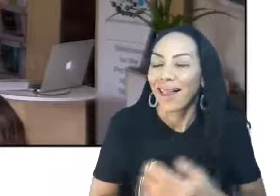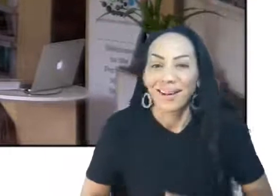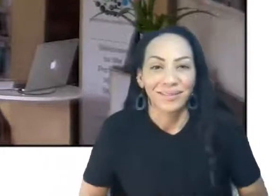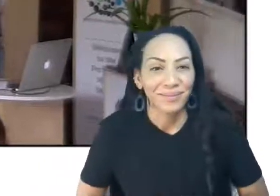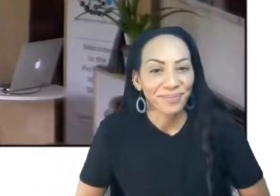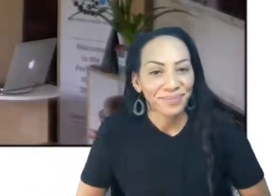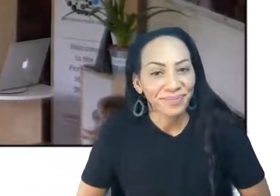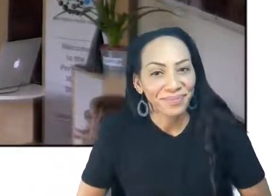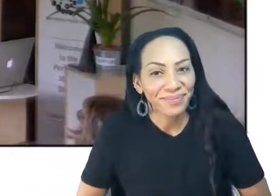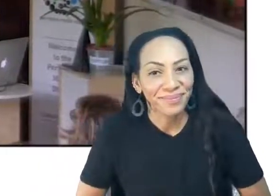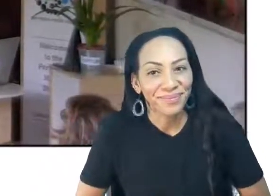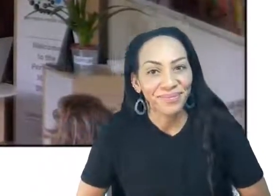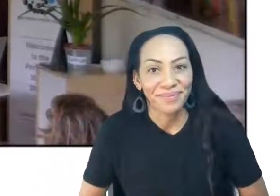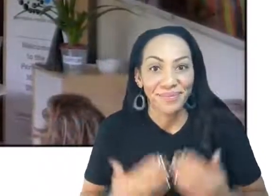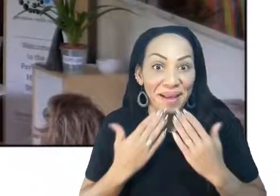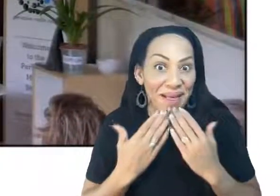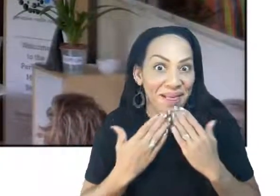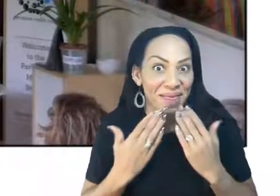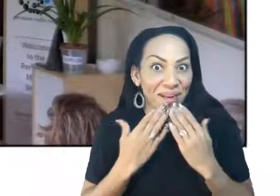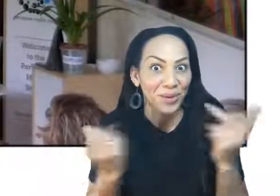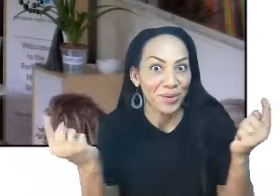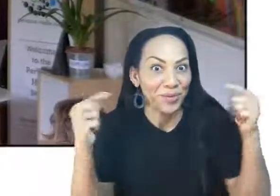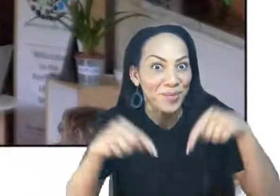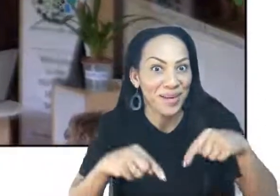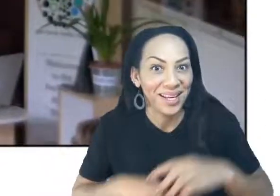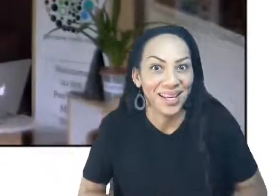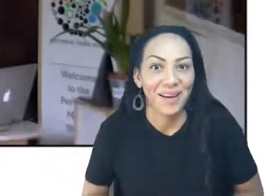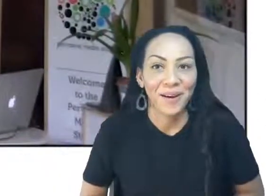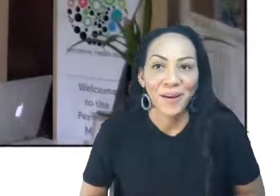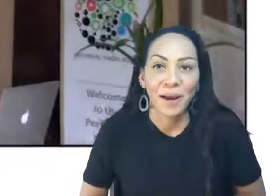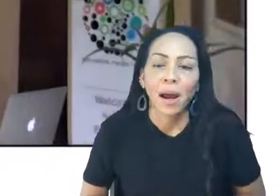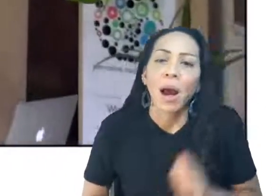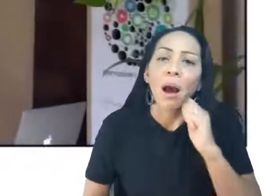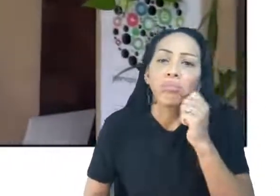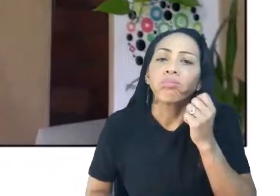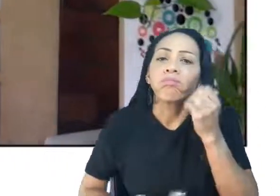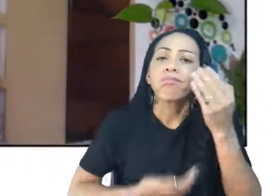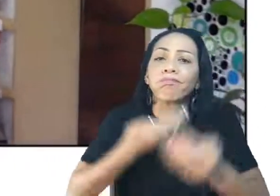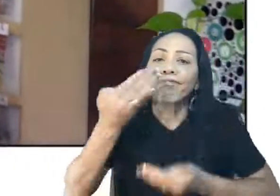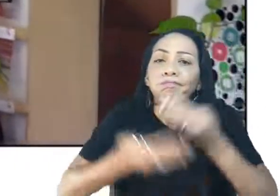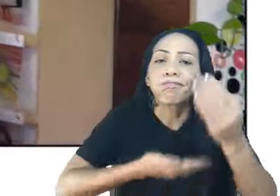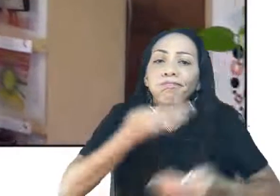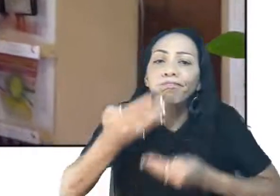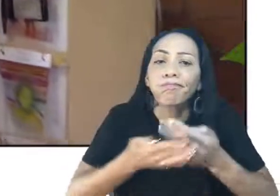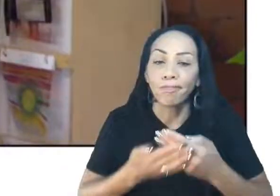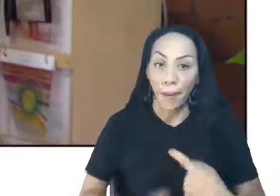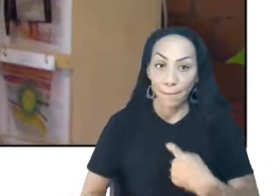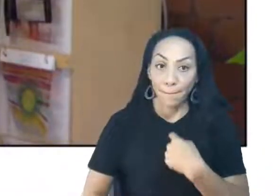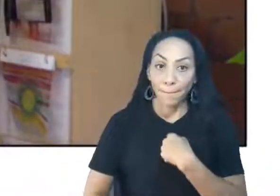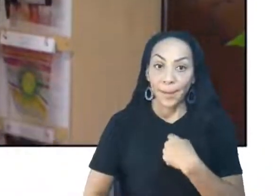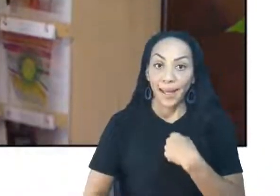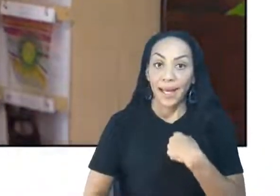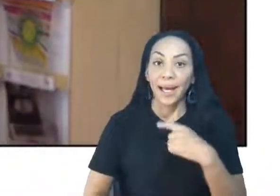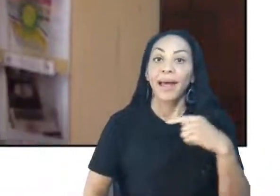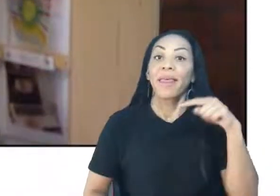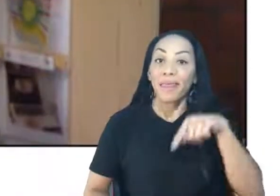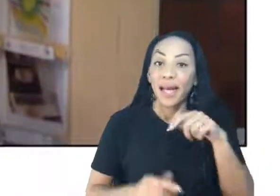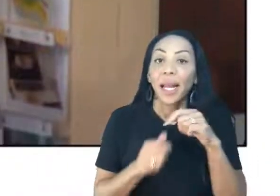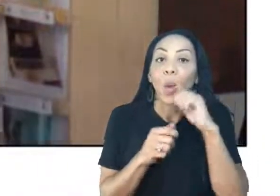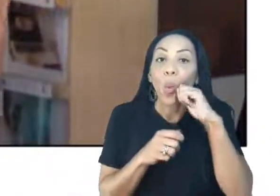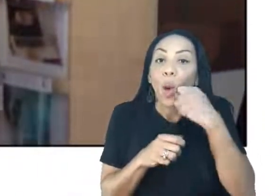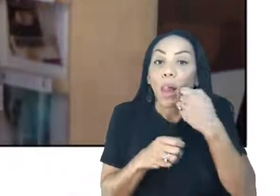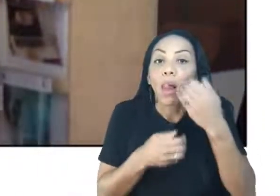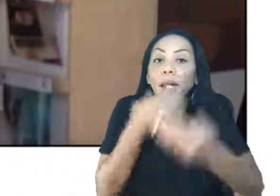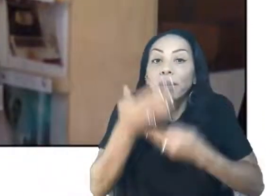Thank you. Thank you all for being here. I'm going to tell you a little bit about me, and then I'll talk about Restful City. So I